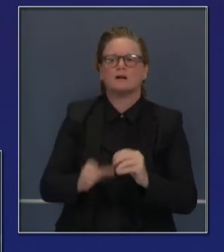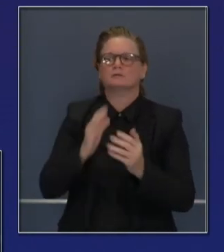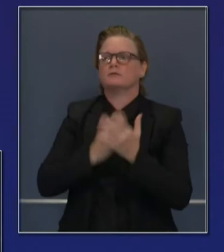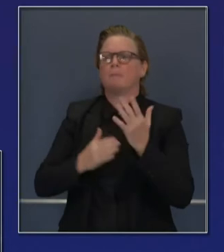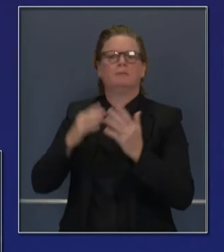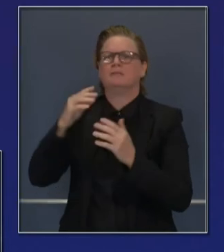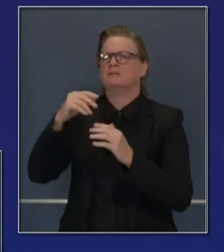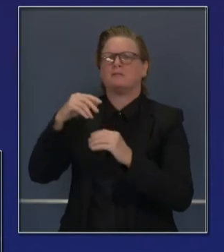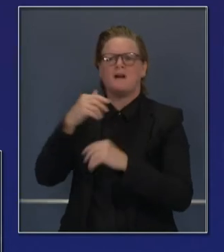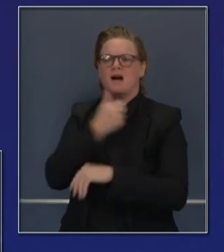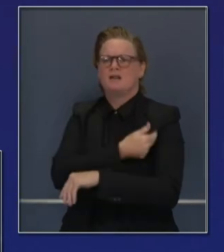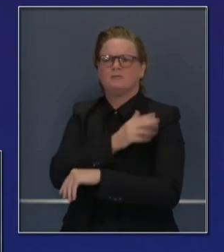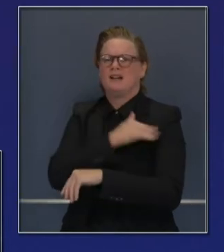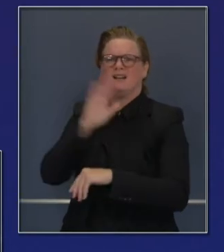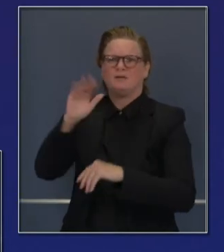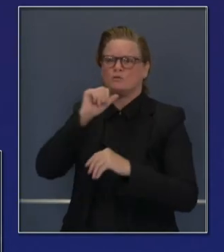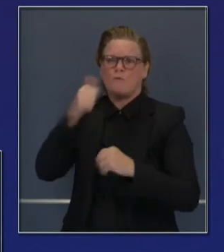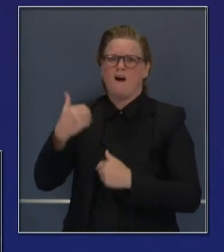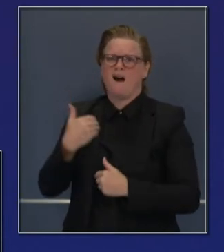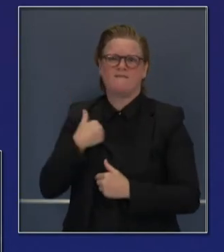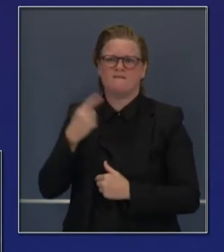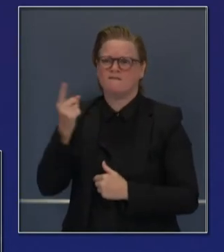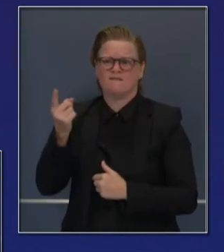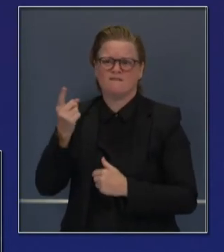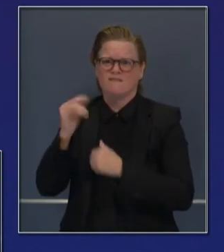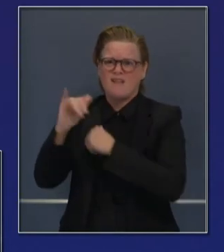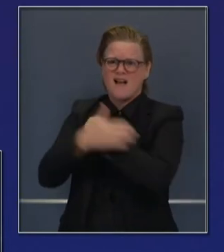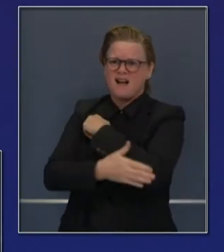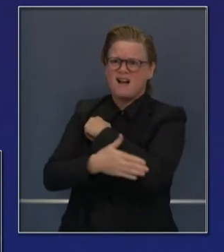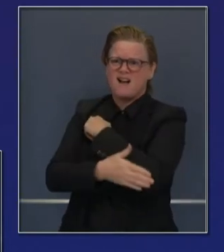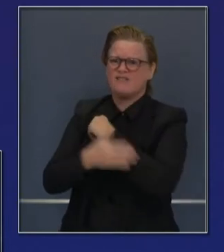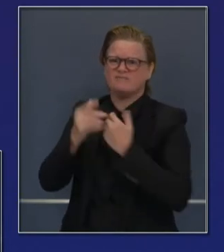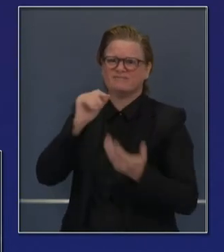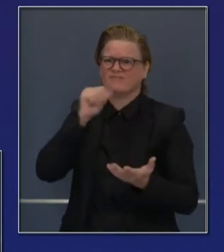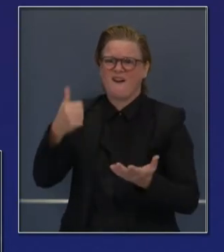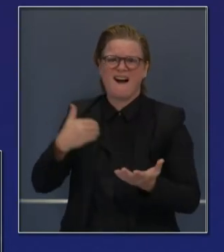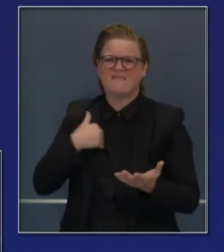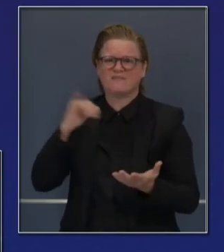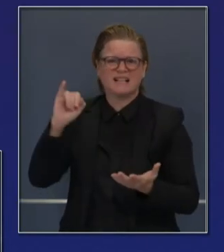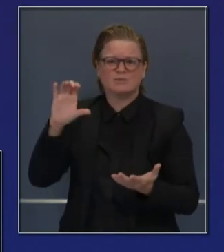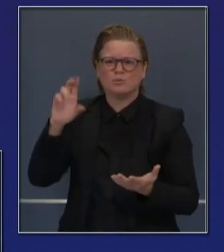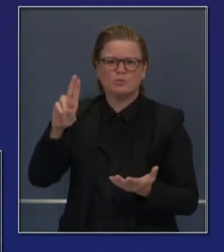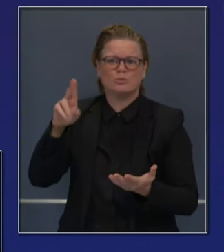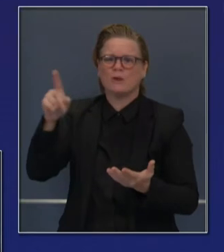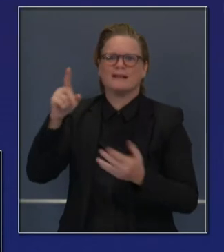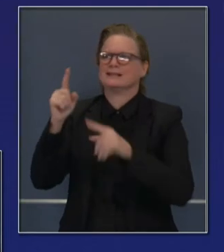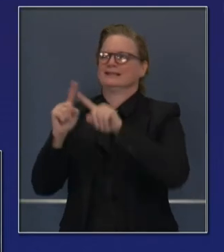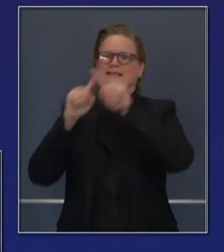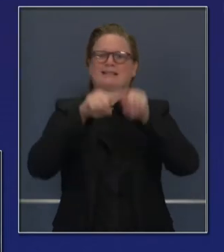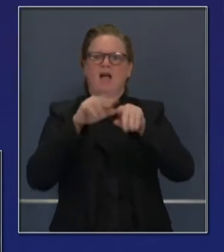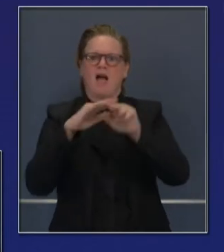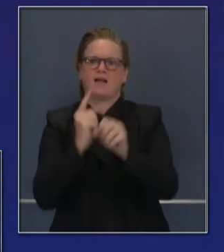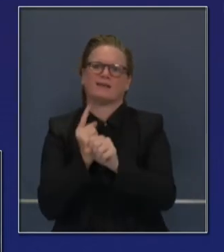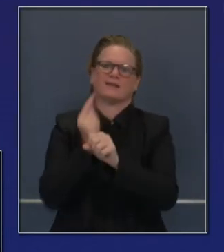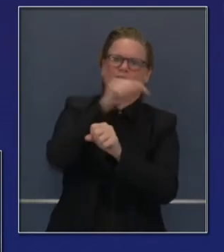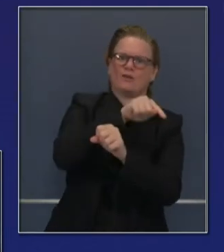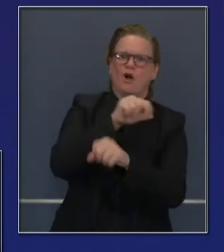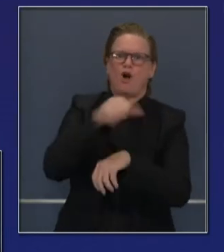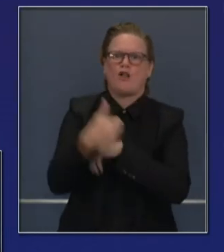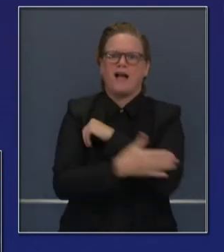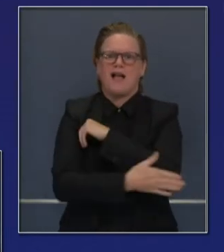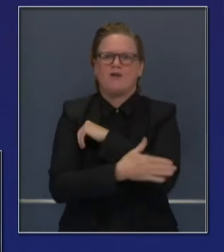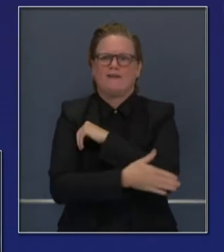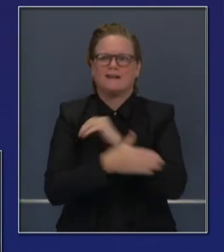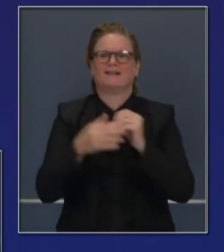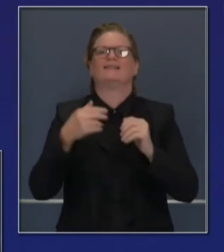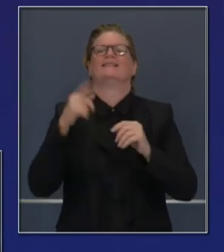themselves have a hospital, certainly don't have many ICU beds, so they depend on regional networks of hospitals, different